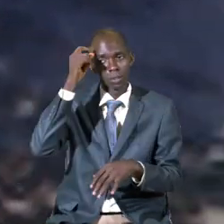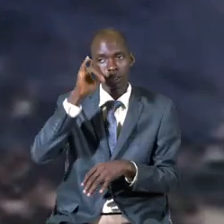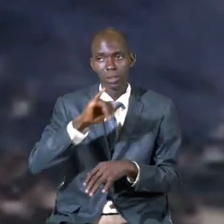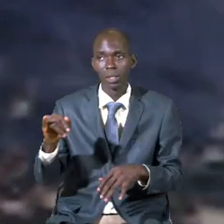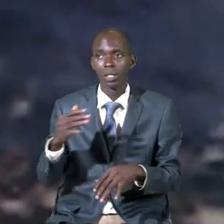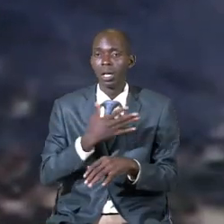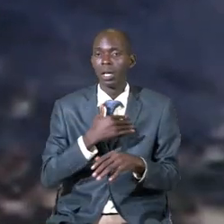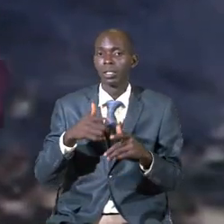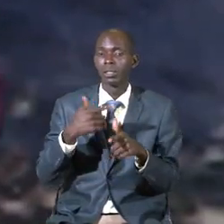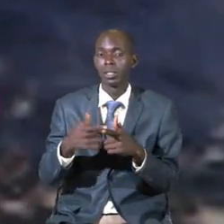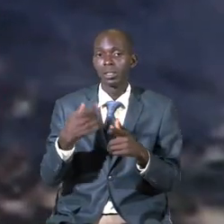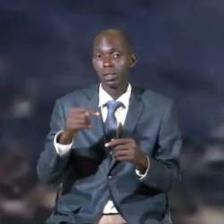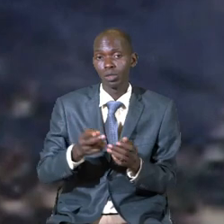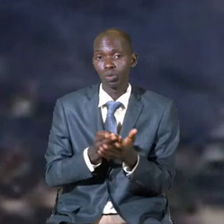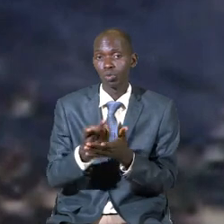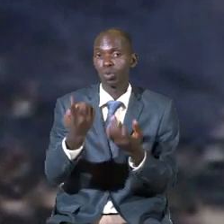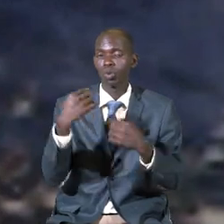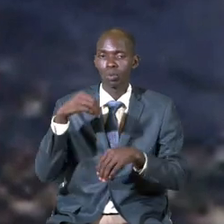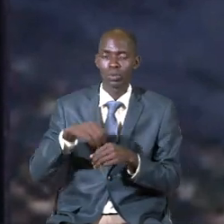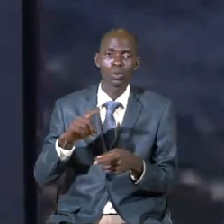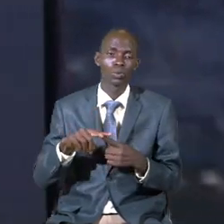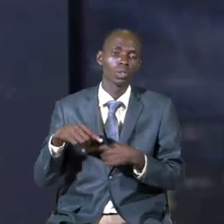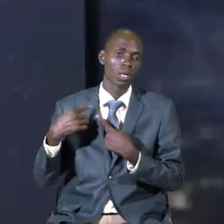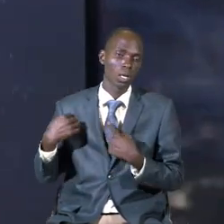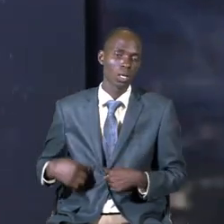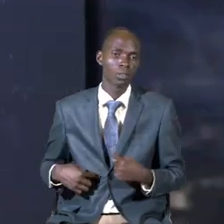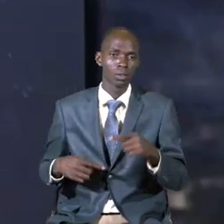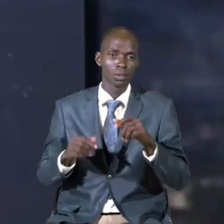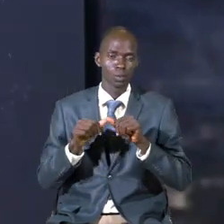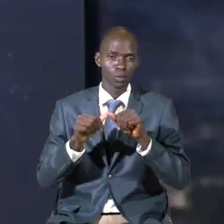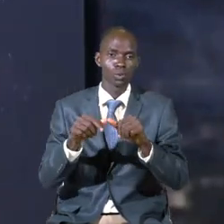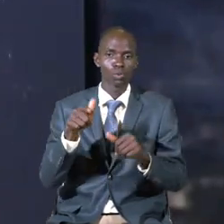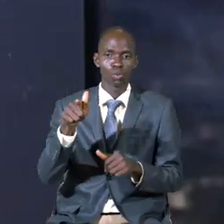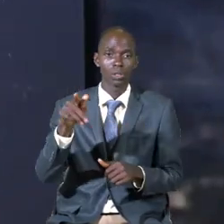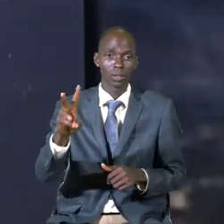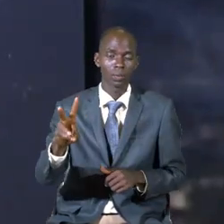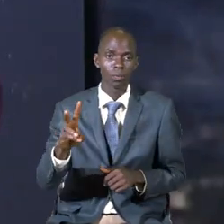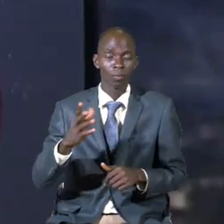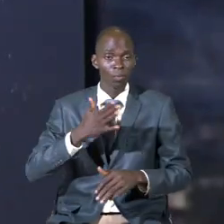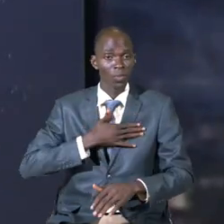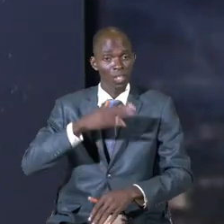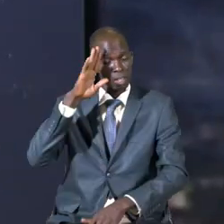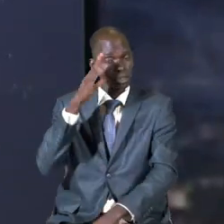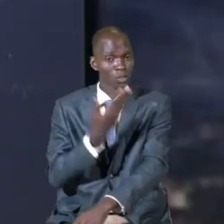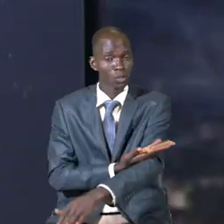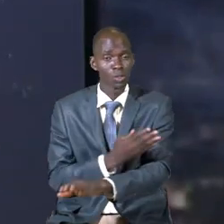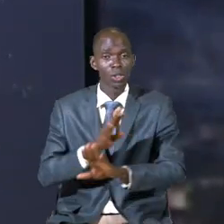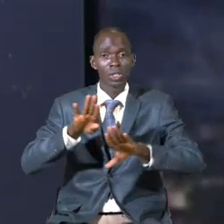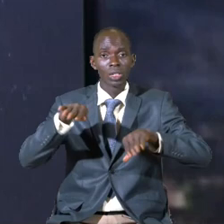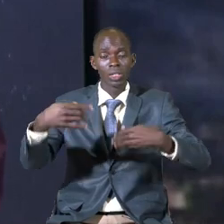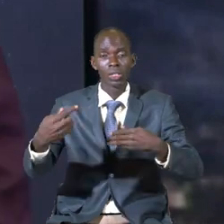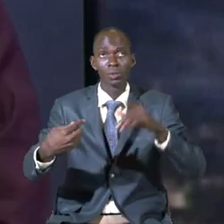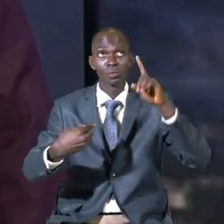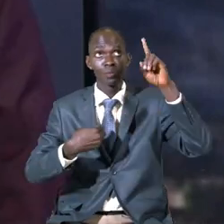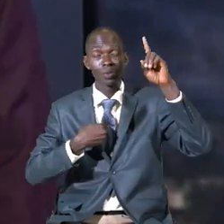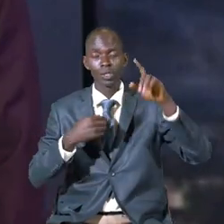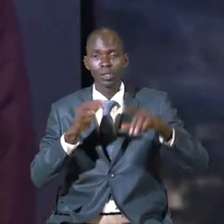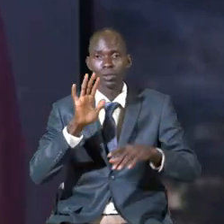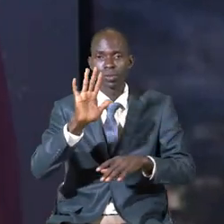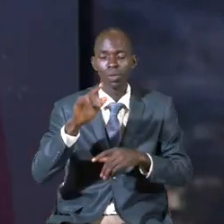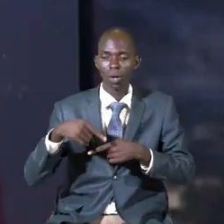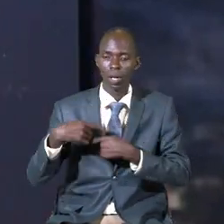comes your heart in verse 26 it says my son give me thine heart that's the